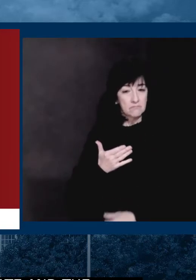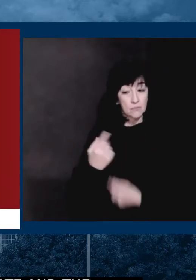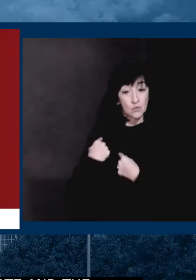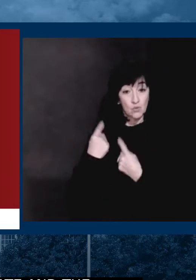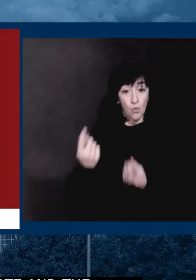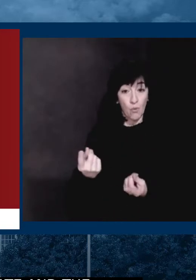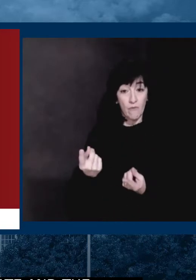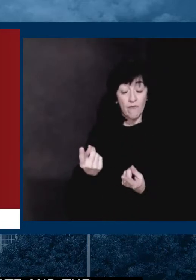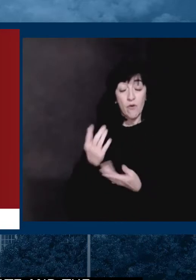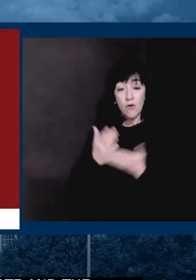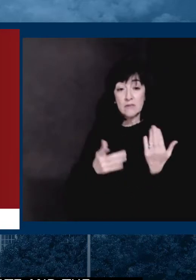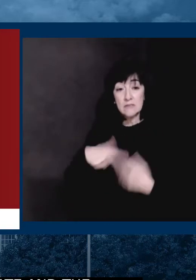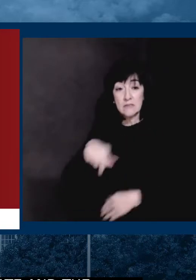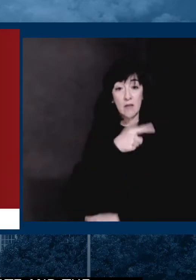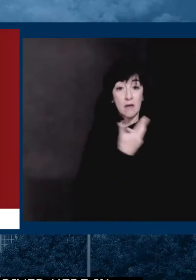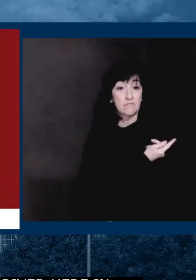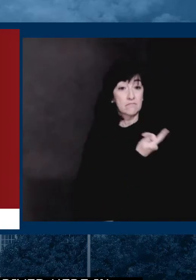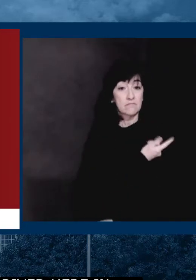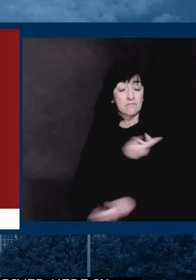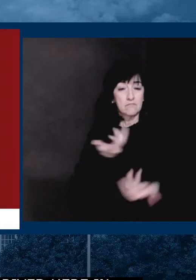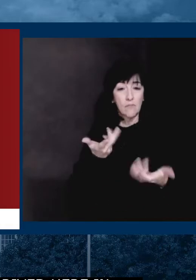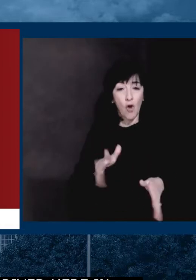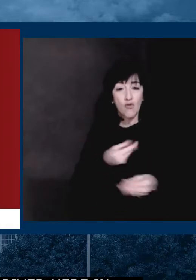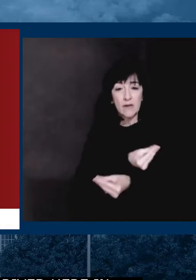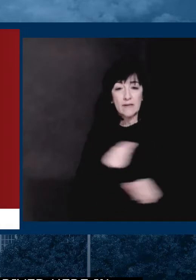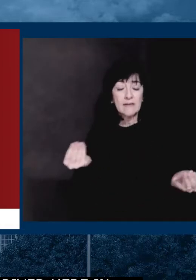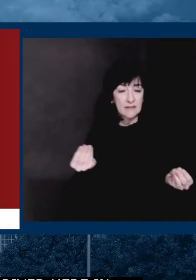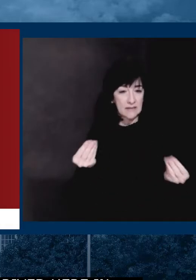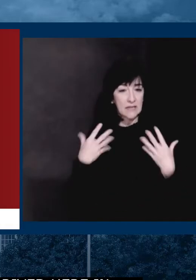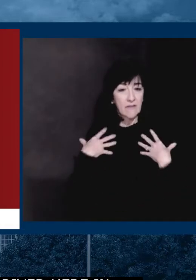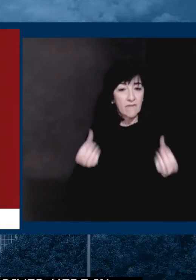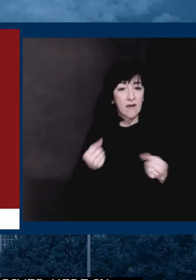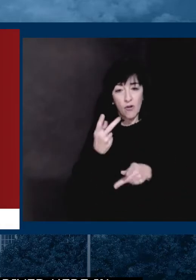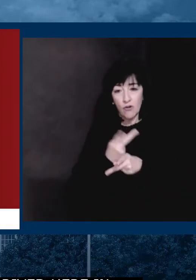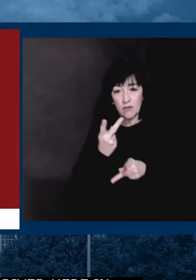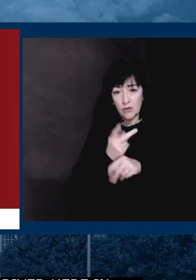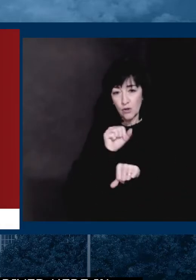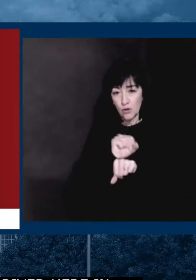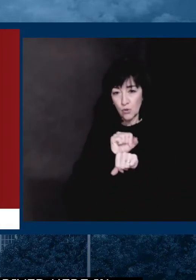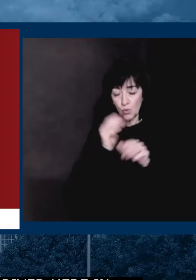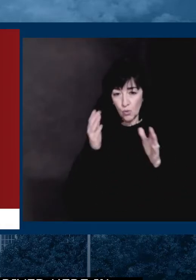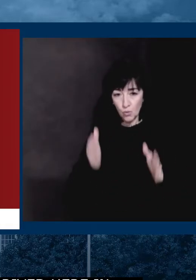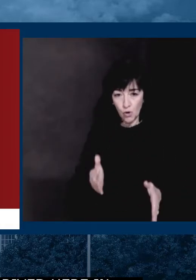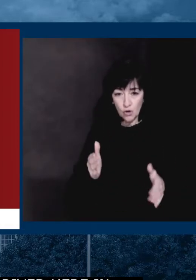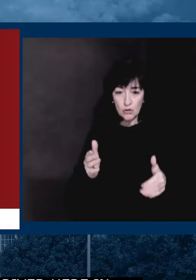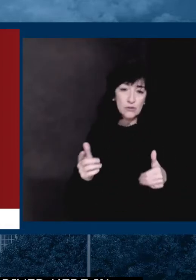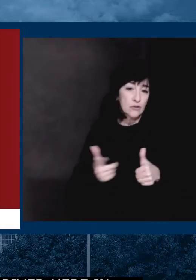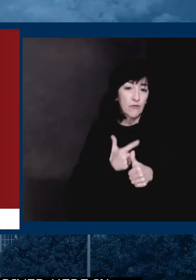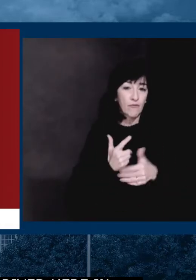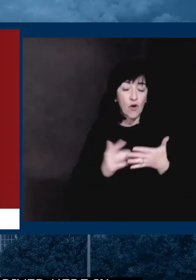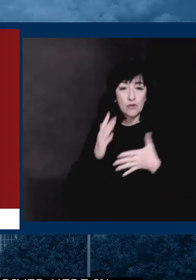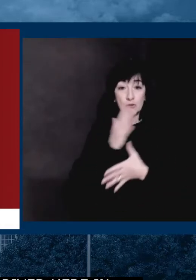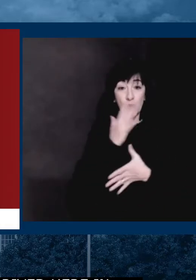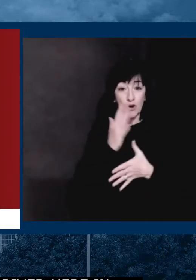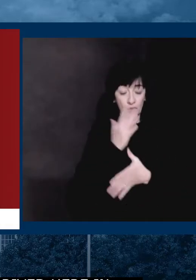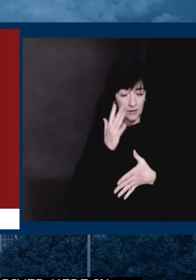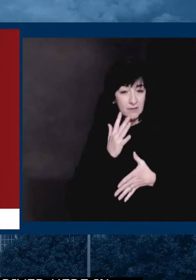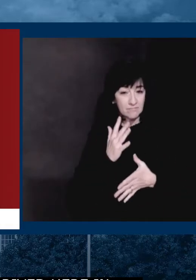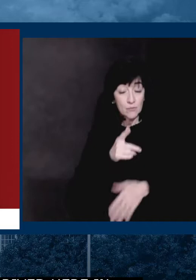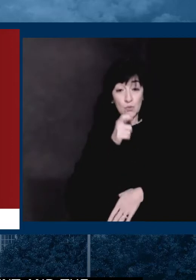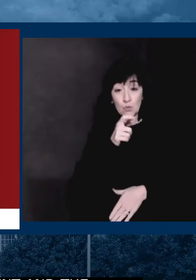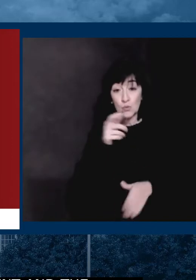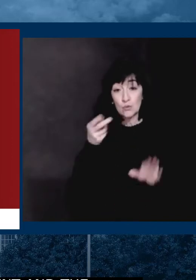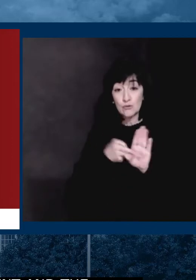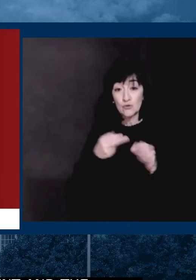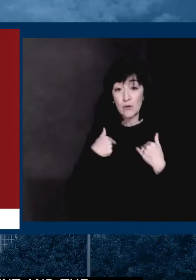our healthcare professionals in the first priority category. I'm joined once again by A.J. Schall, as the director of the